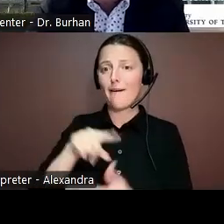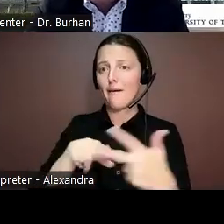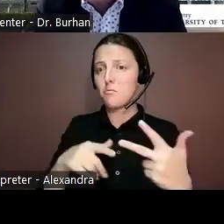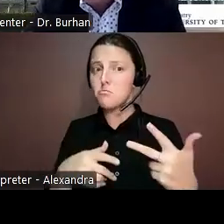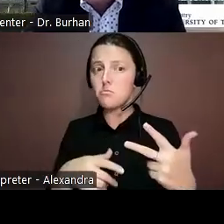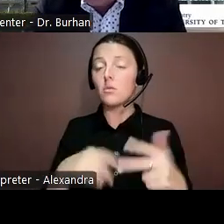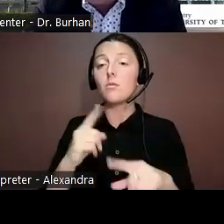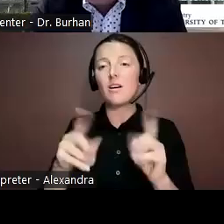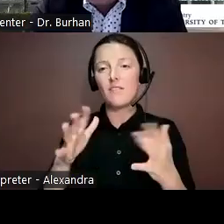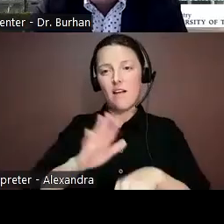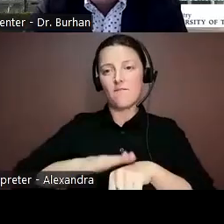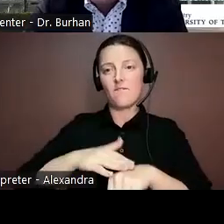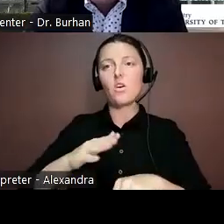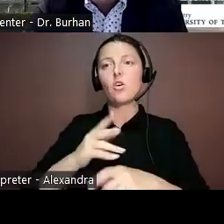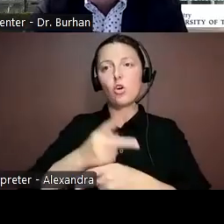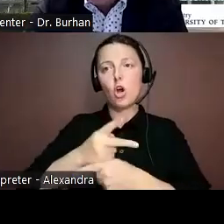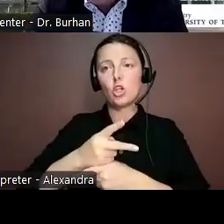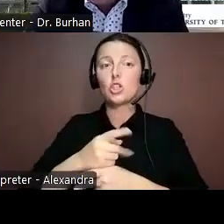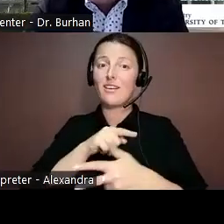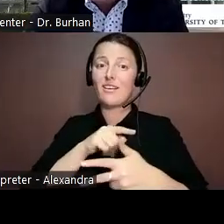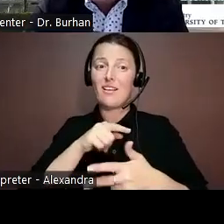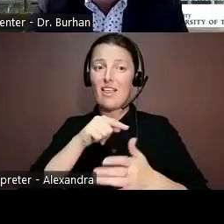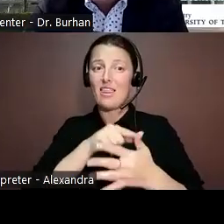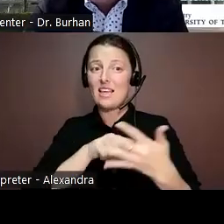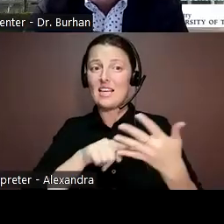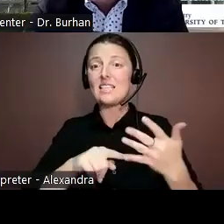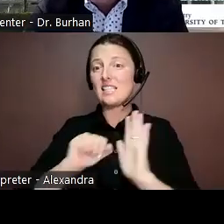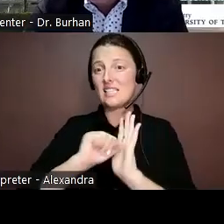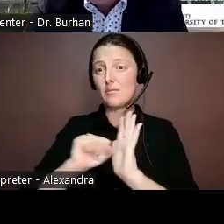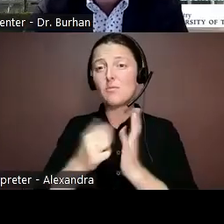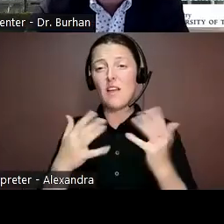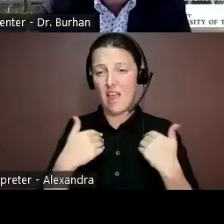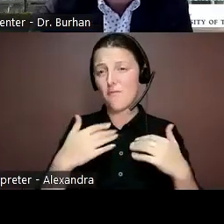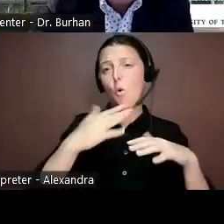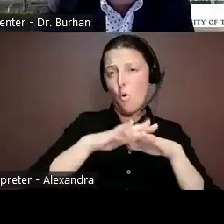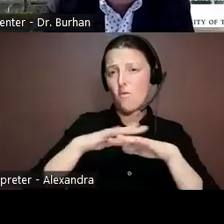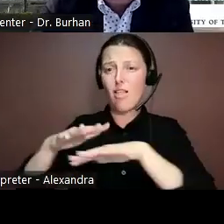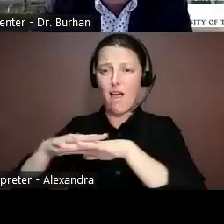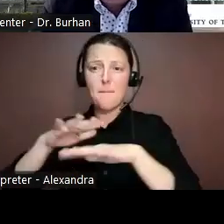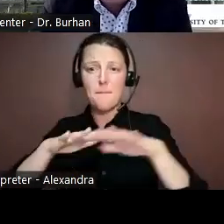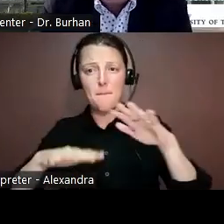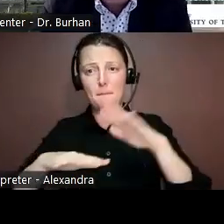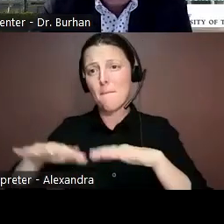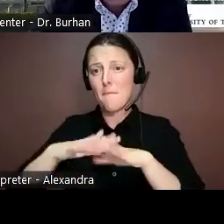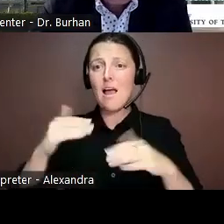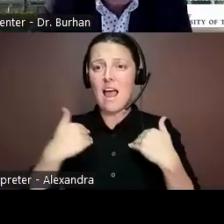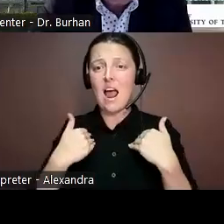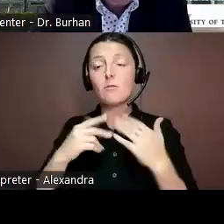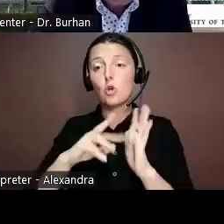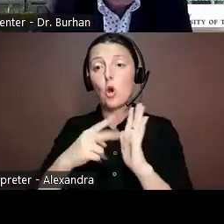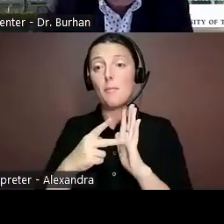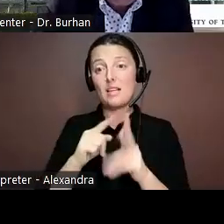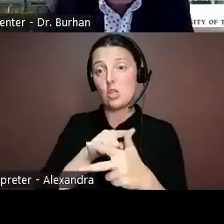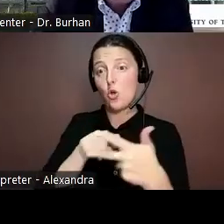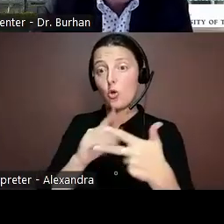these syndromes do overlap, and we have to continue to try to clarify the relationship between the three components without necessarily